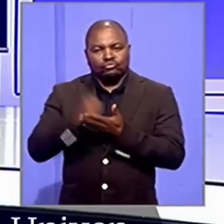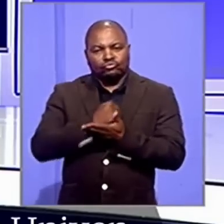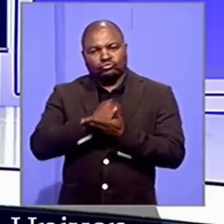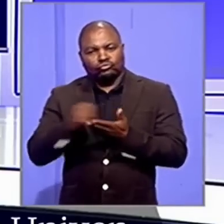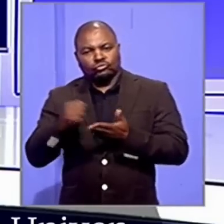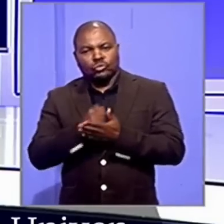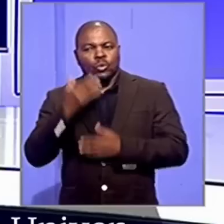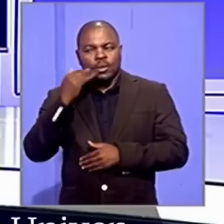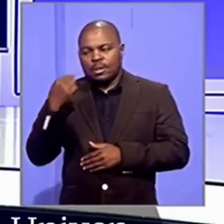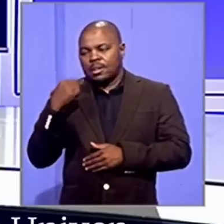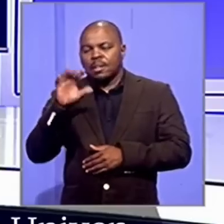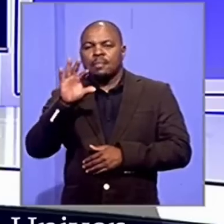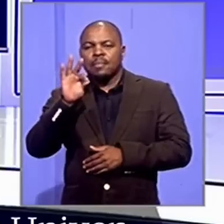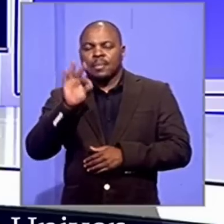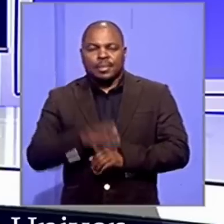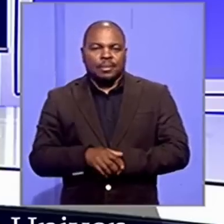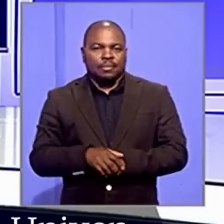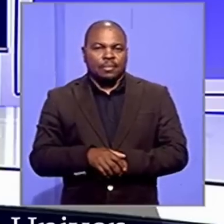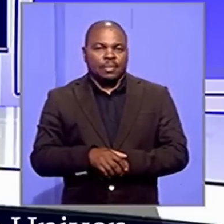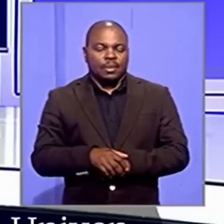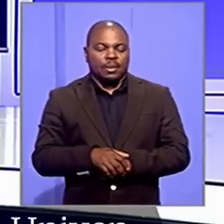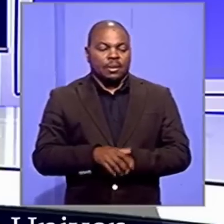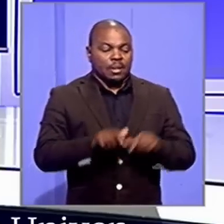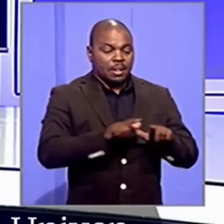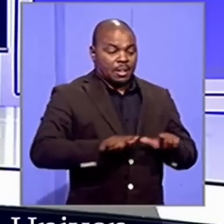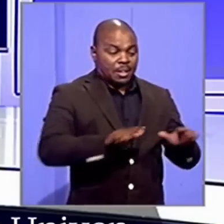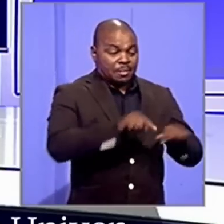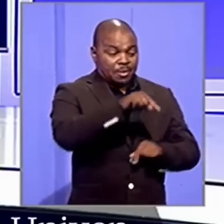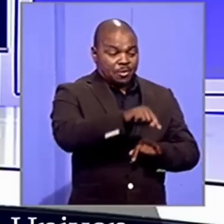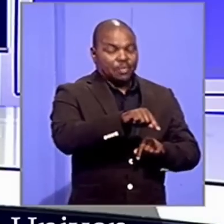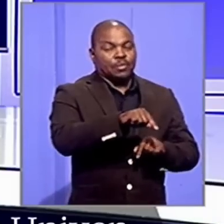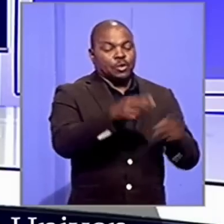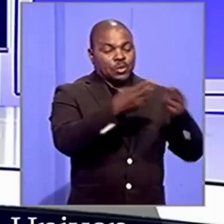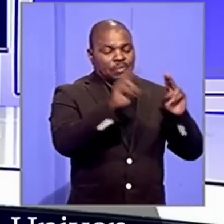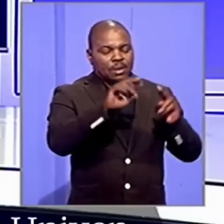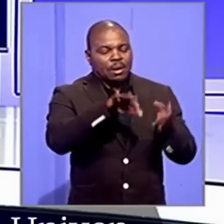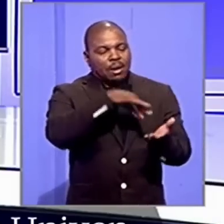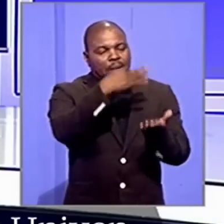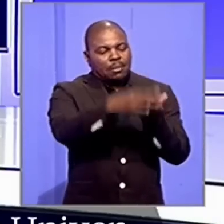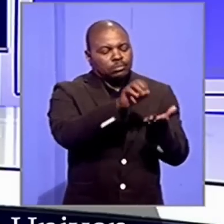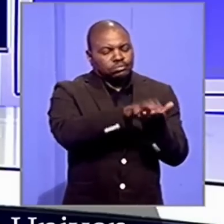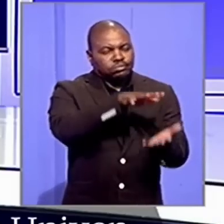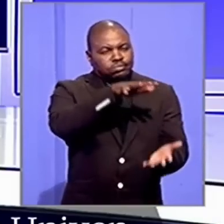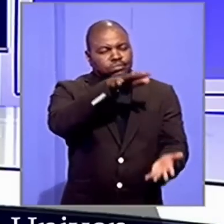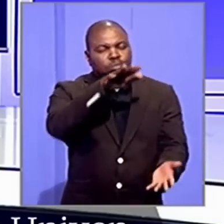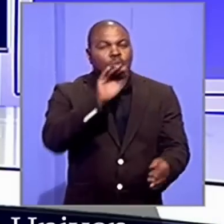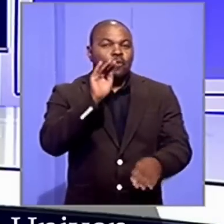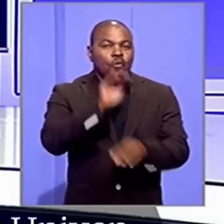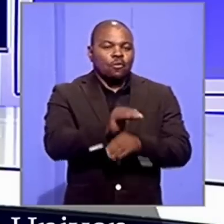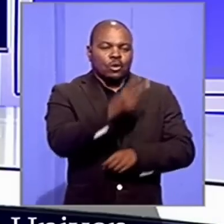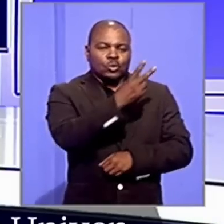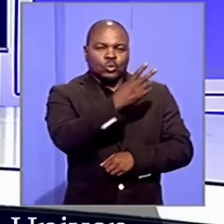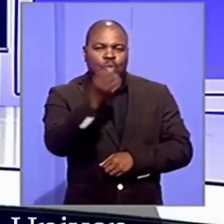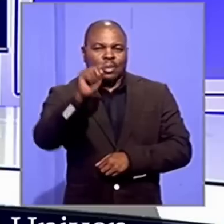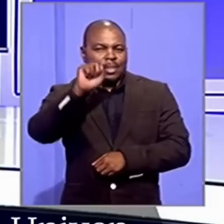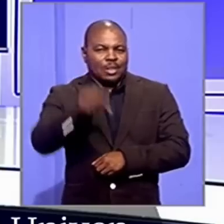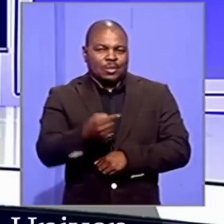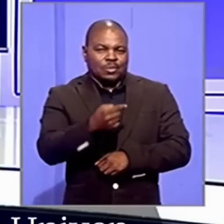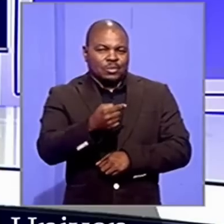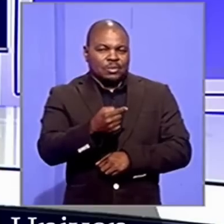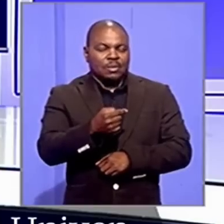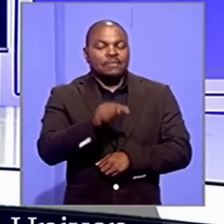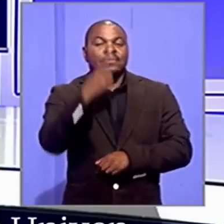go tloga ka mošupologo. Yunibesithi ya Limpopo ya amogetše dikgopelo tša go feta dikete tše 200 tša